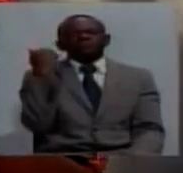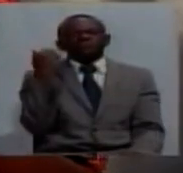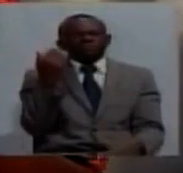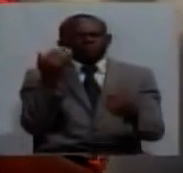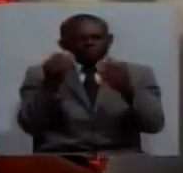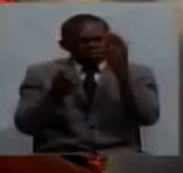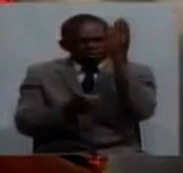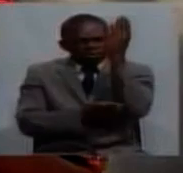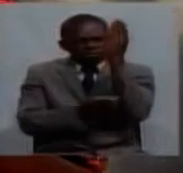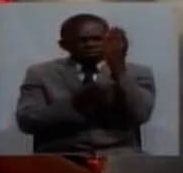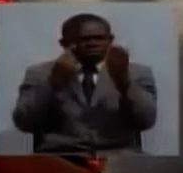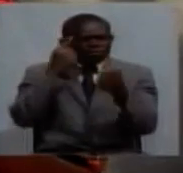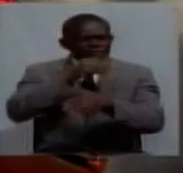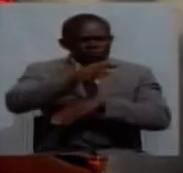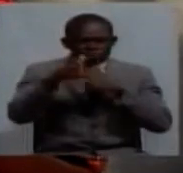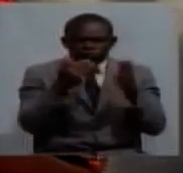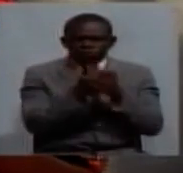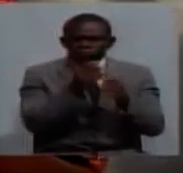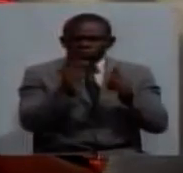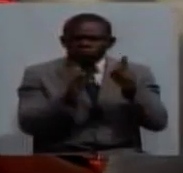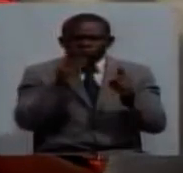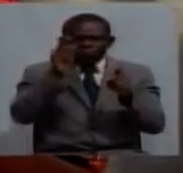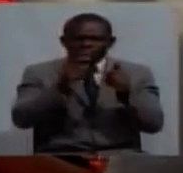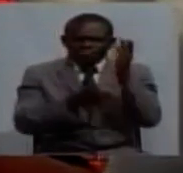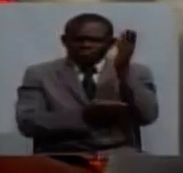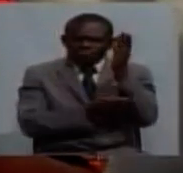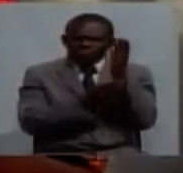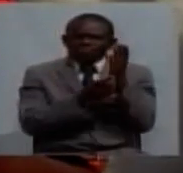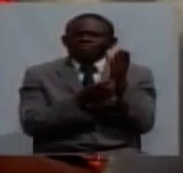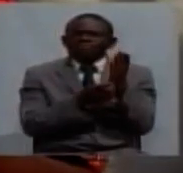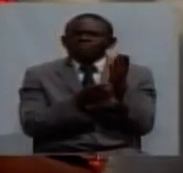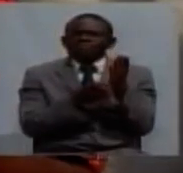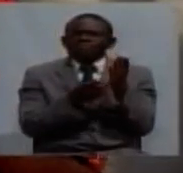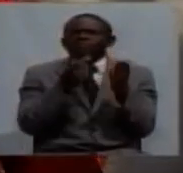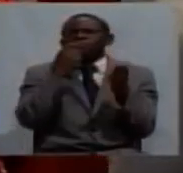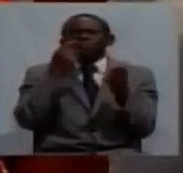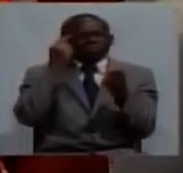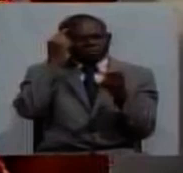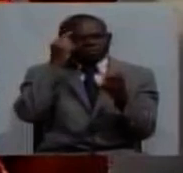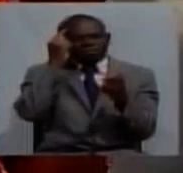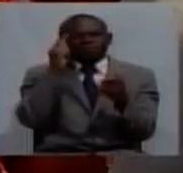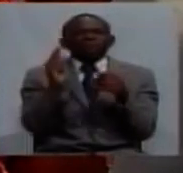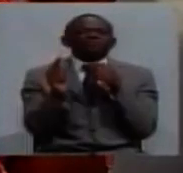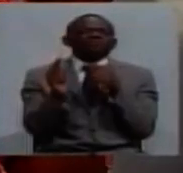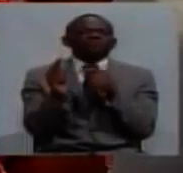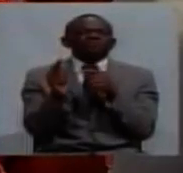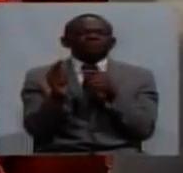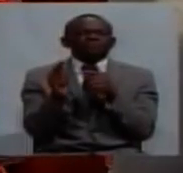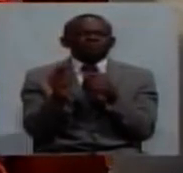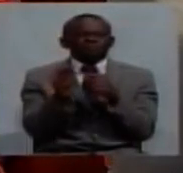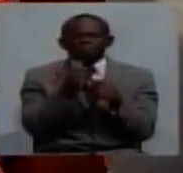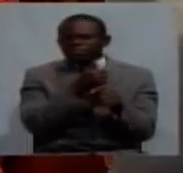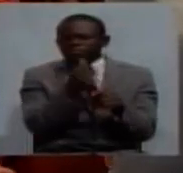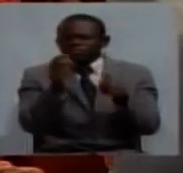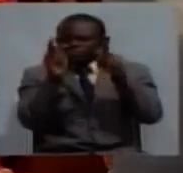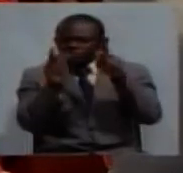the common person out there wants to see results, we don't want a lopsided development where a few people have everything they need and then the